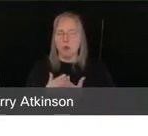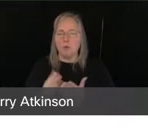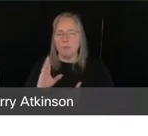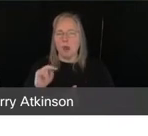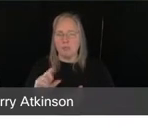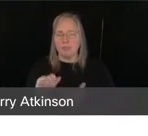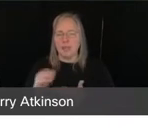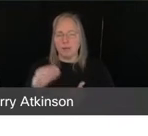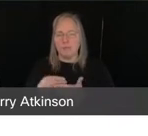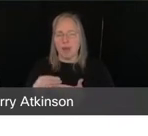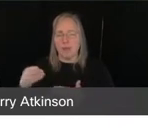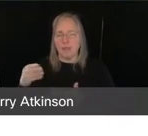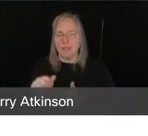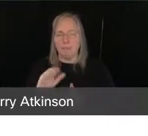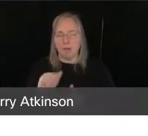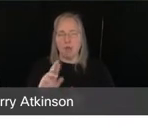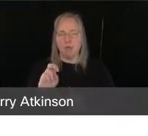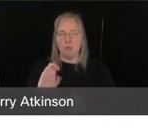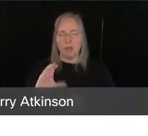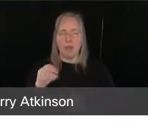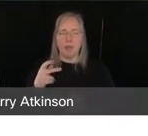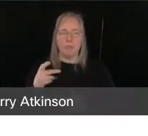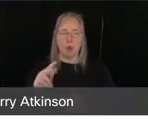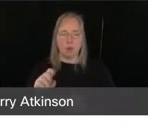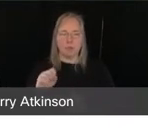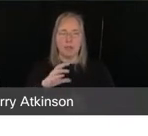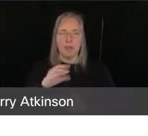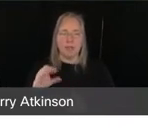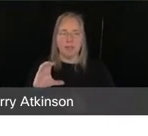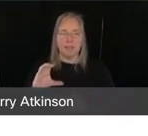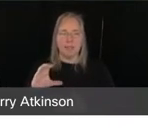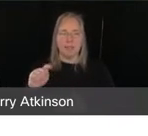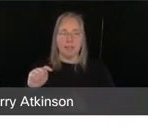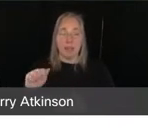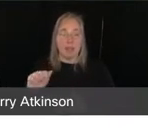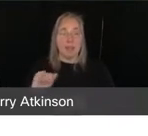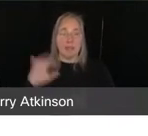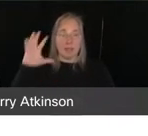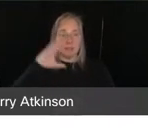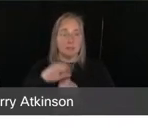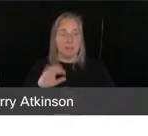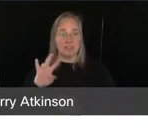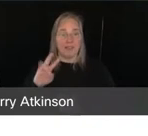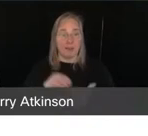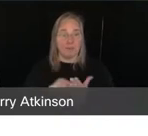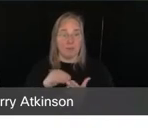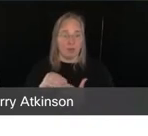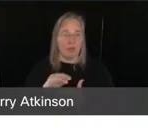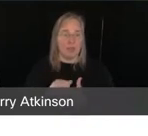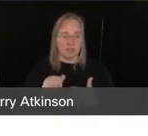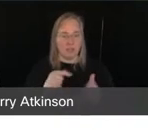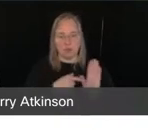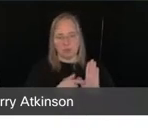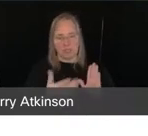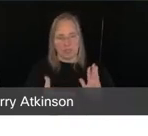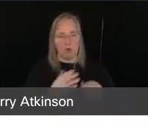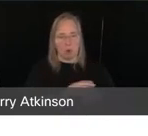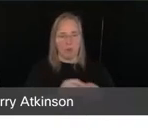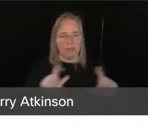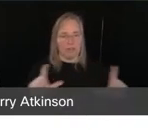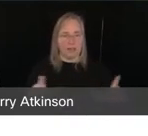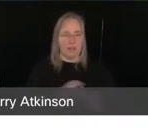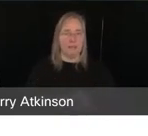and Parks and CCTA. That's $7 million, which is enumerated here on this